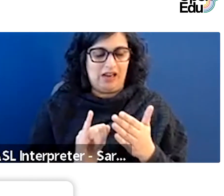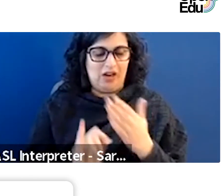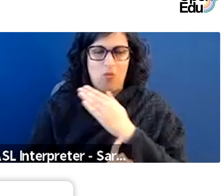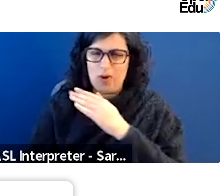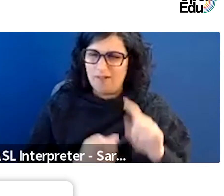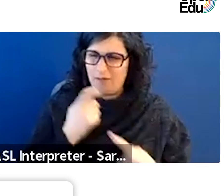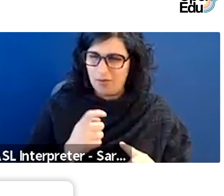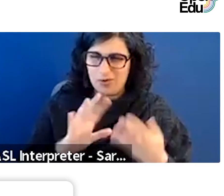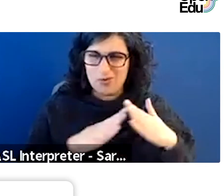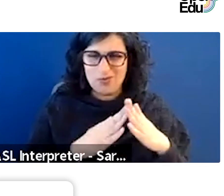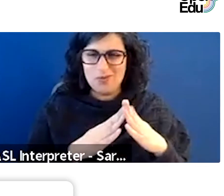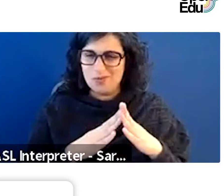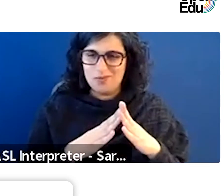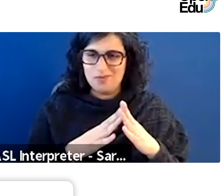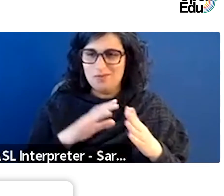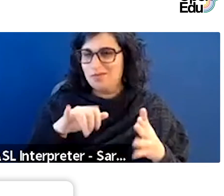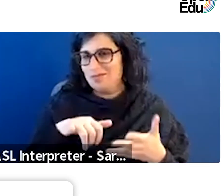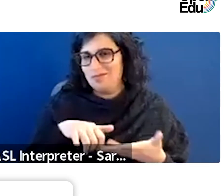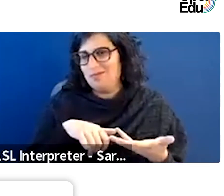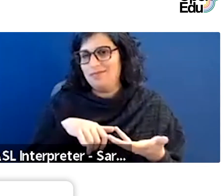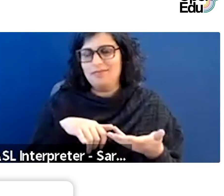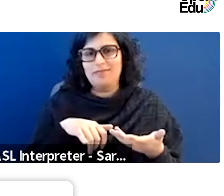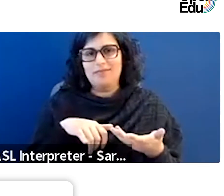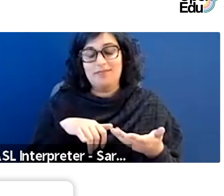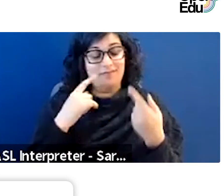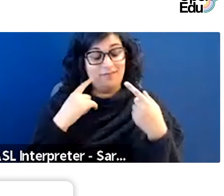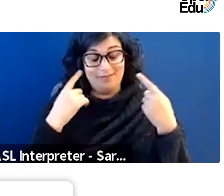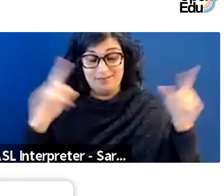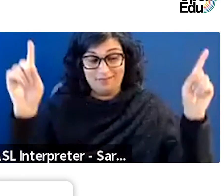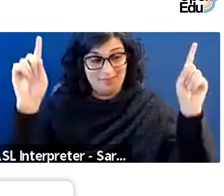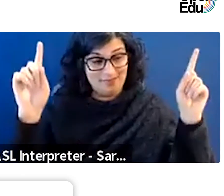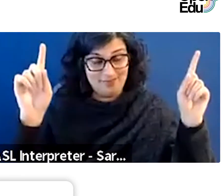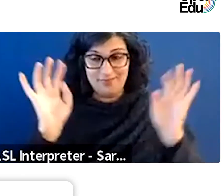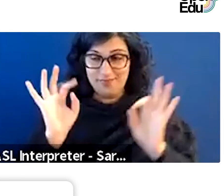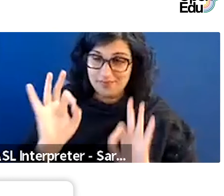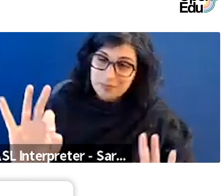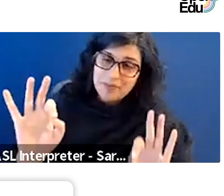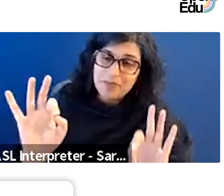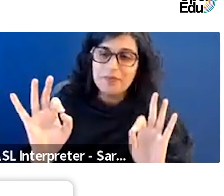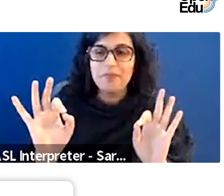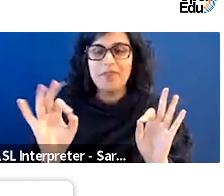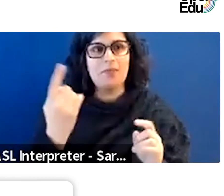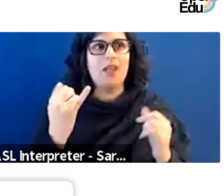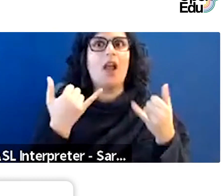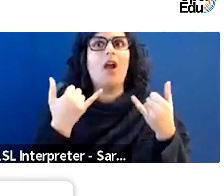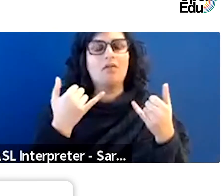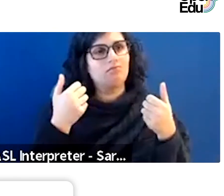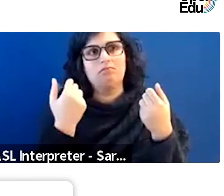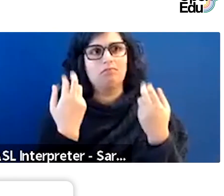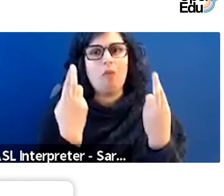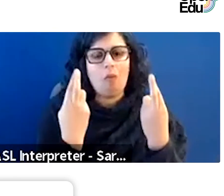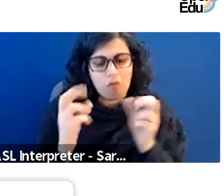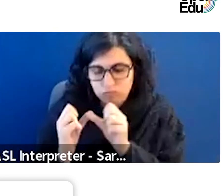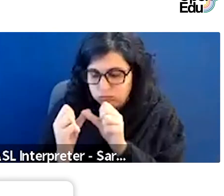community, obviously it was a successful achievement in this case, and something that I hope to be able to continue. And